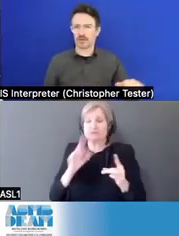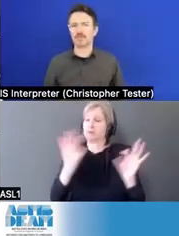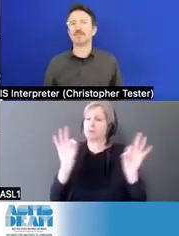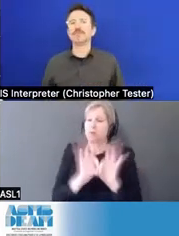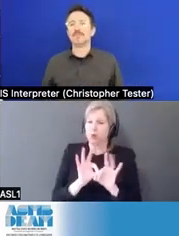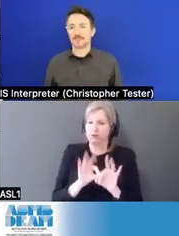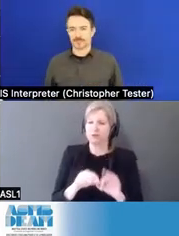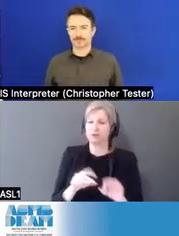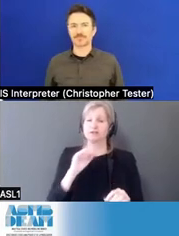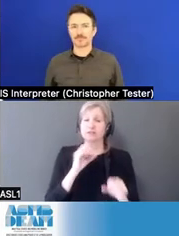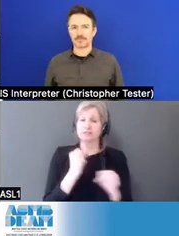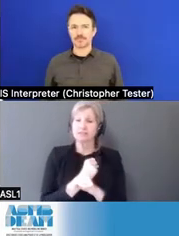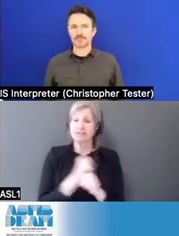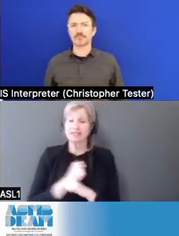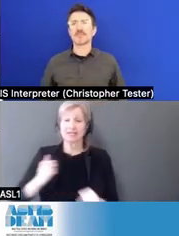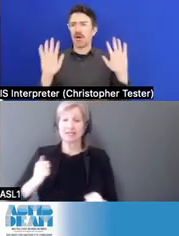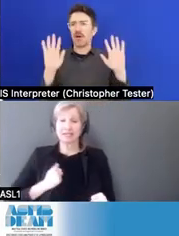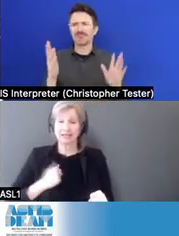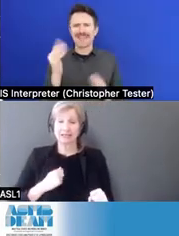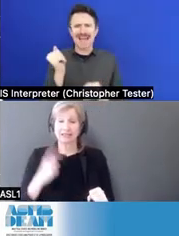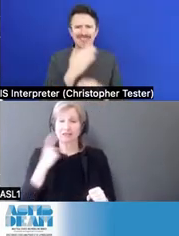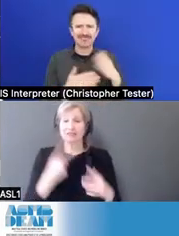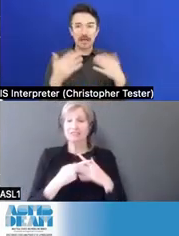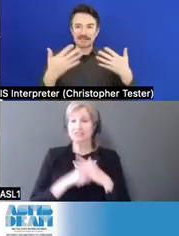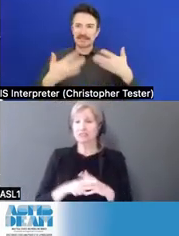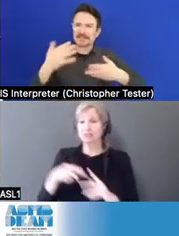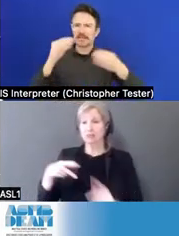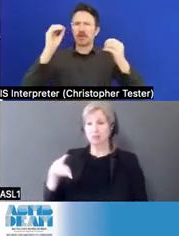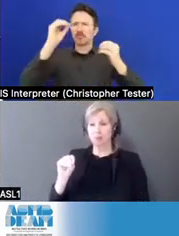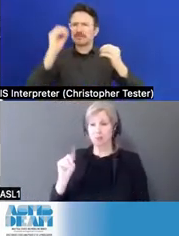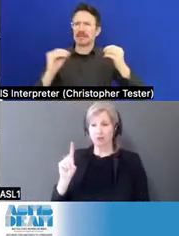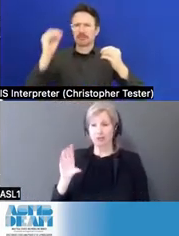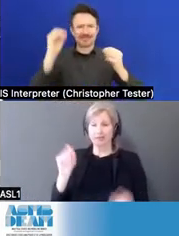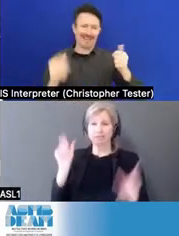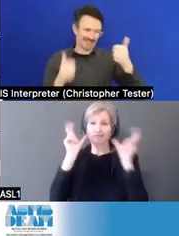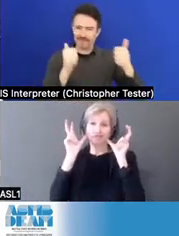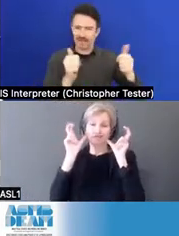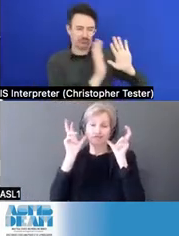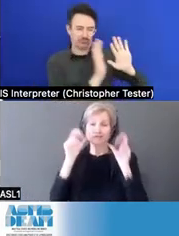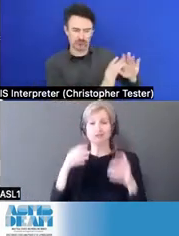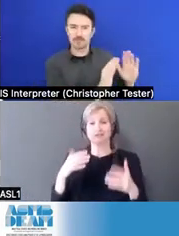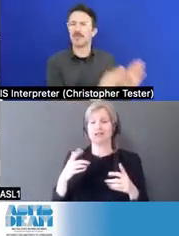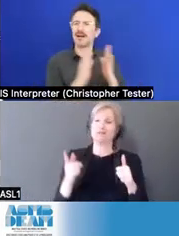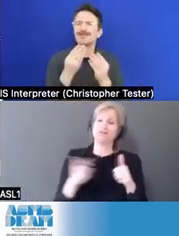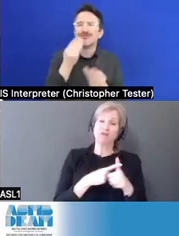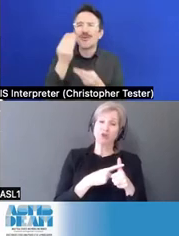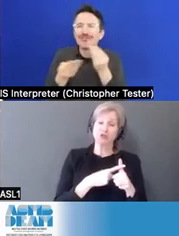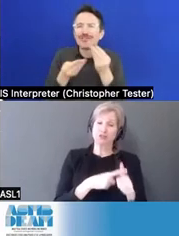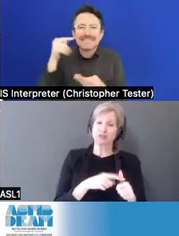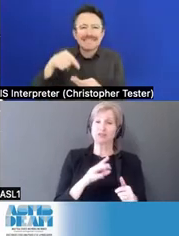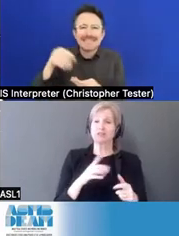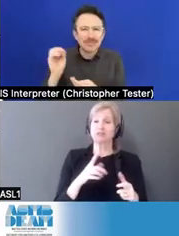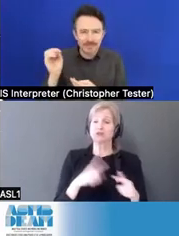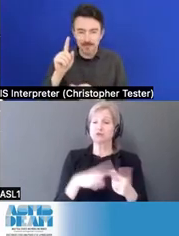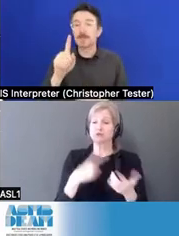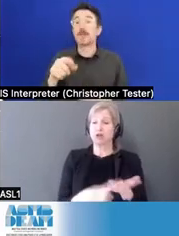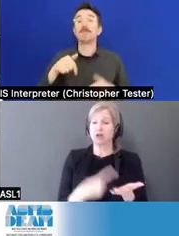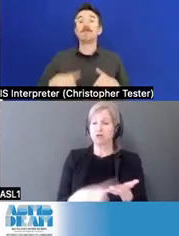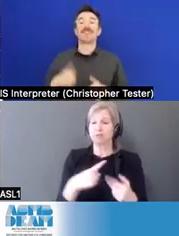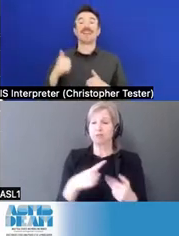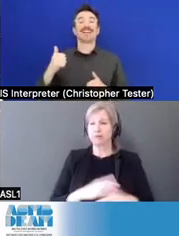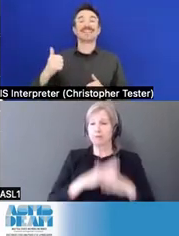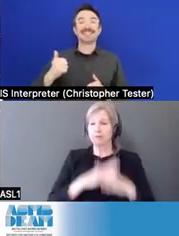Statistics Canada recently started a podcast series. The first episode focused on talking about the barriers, not